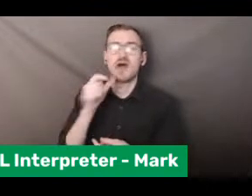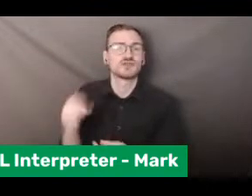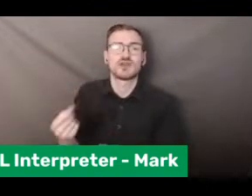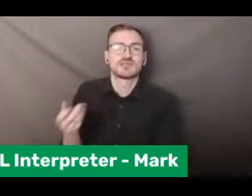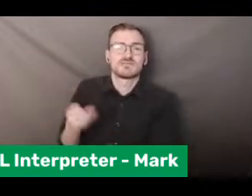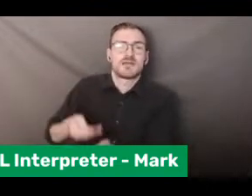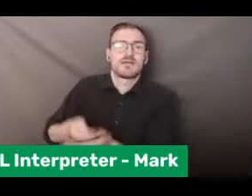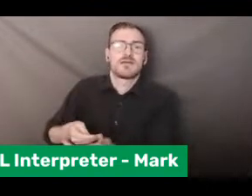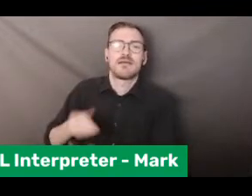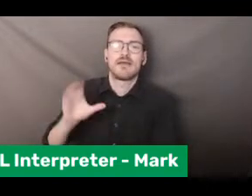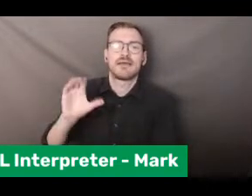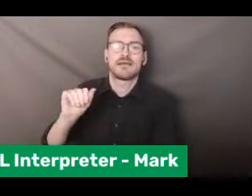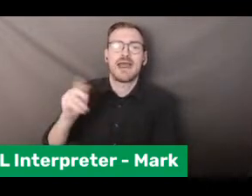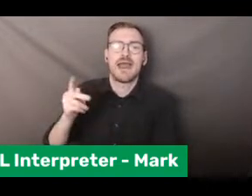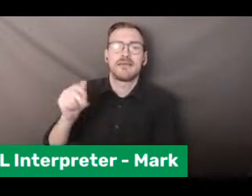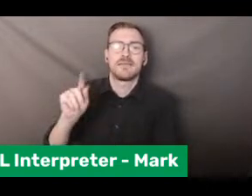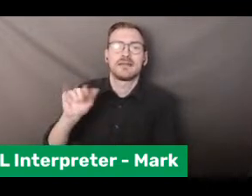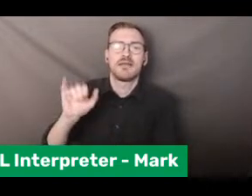for compassion,